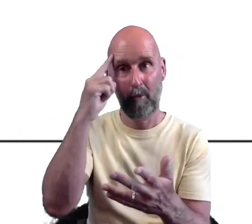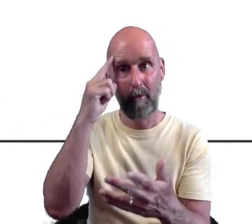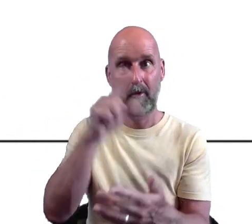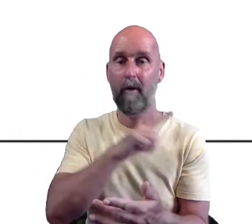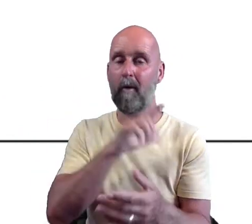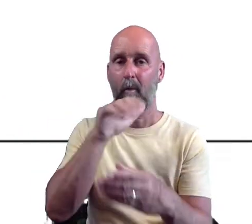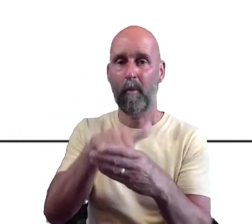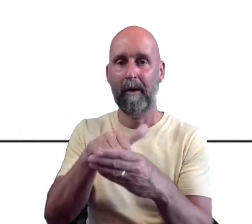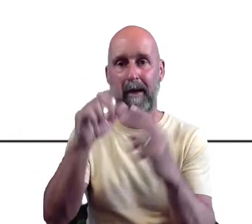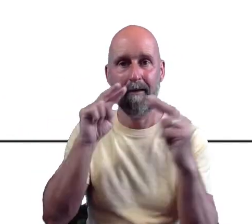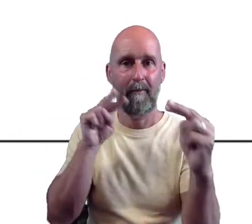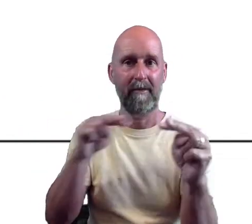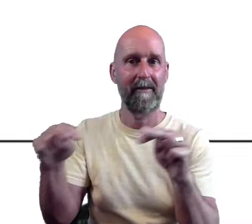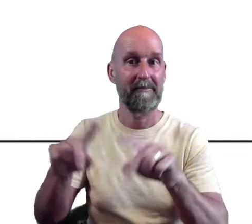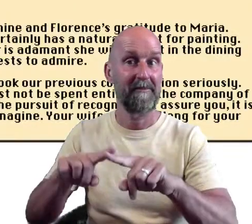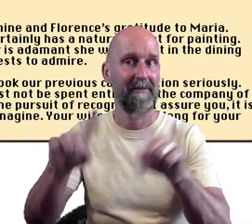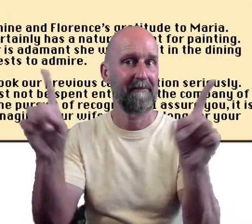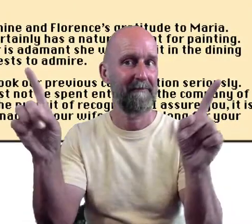differently.